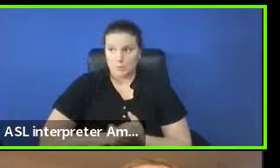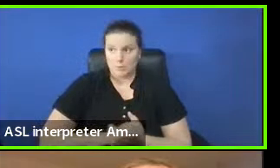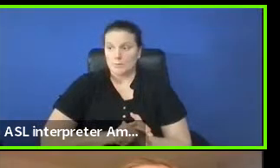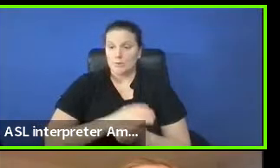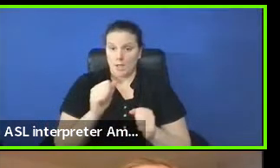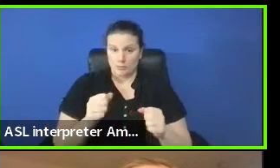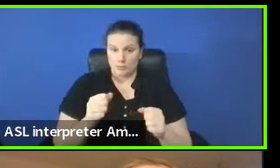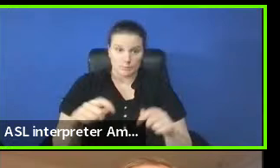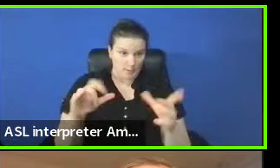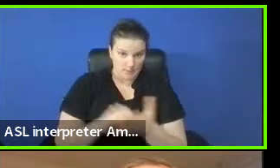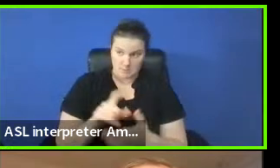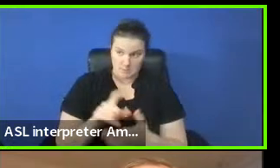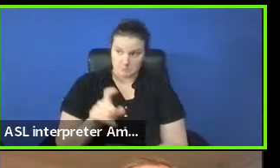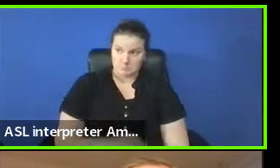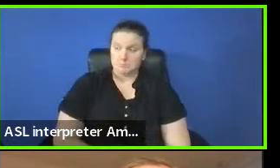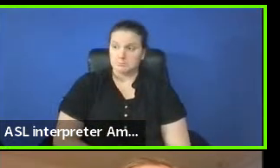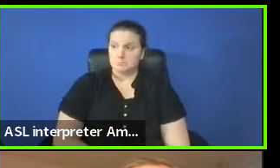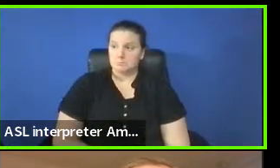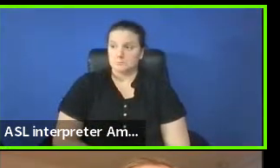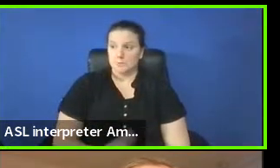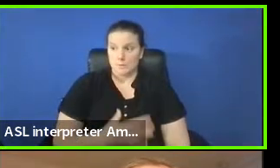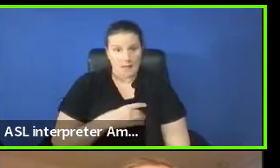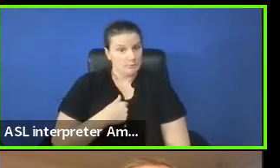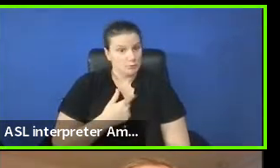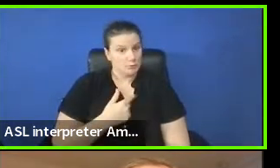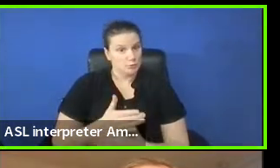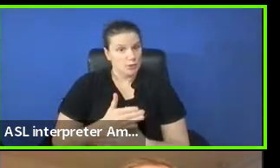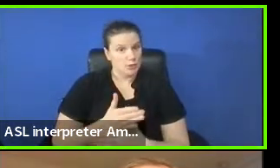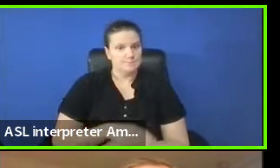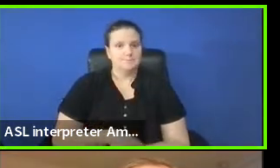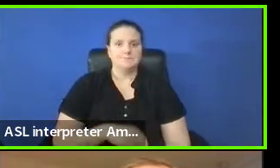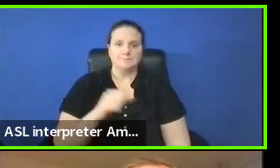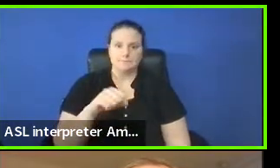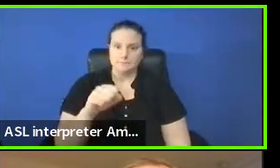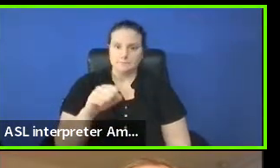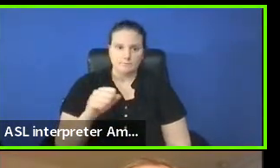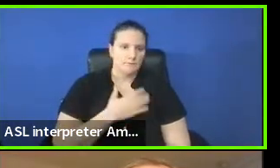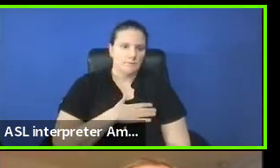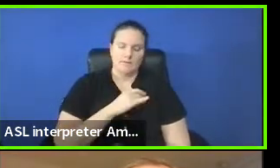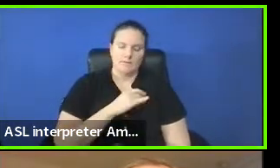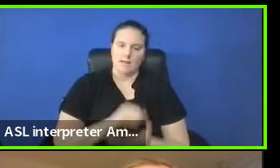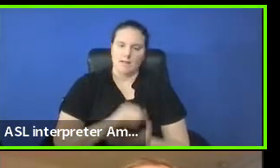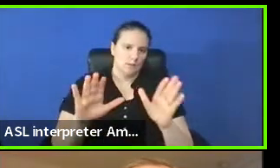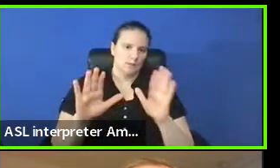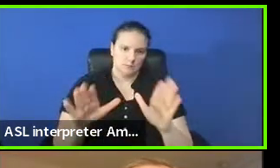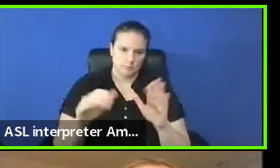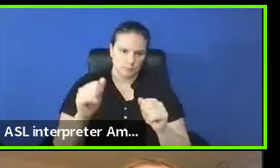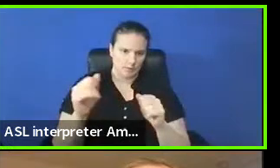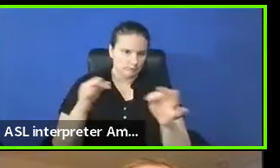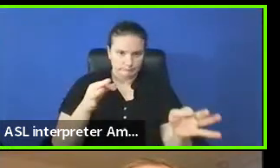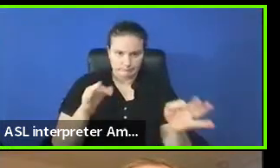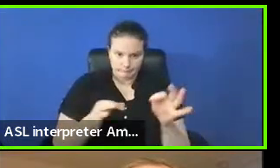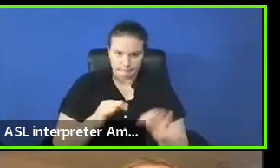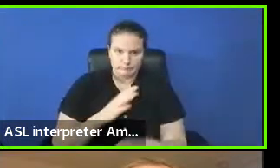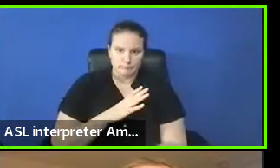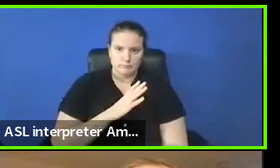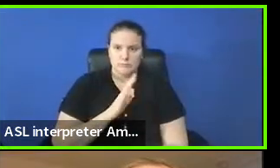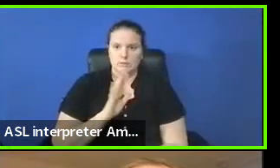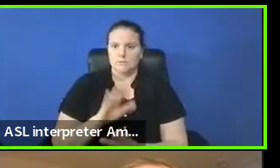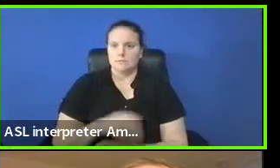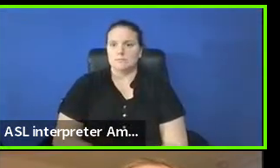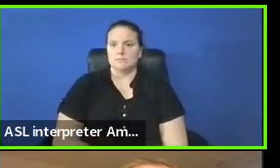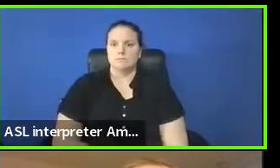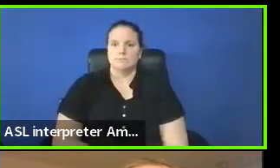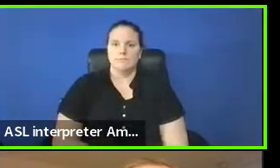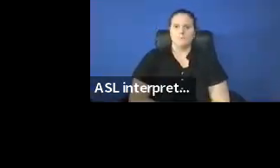up? Would you like me to share that? Yeah, if you have it pulled up, that would be great. So you can navigate. That'd be awesome. Have